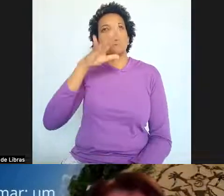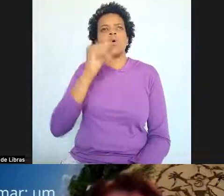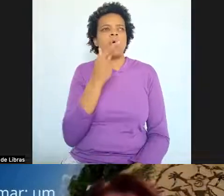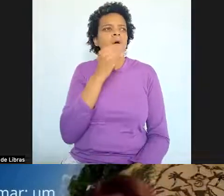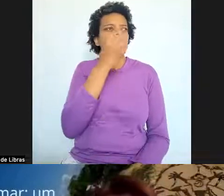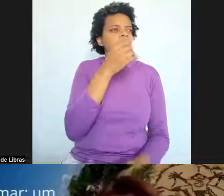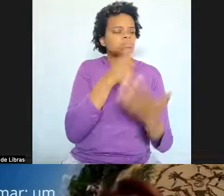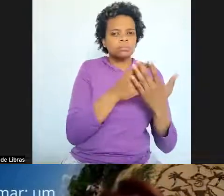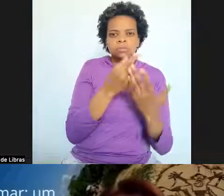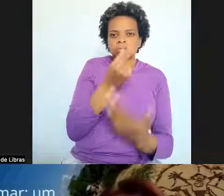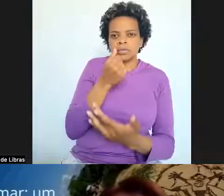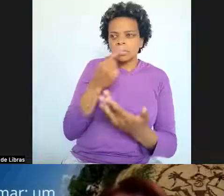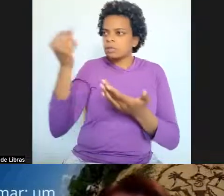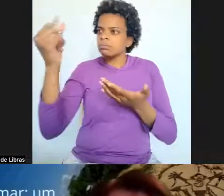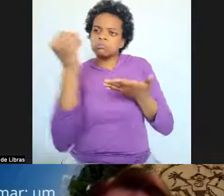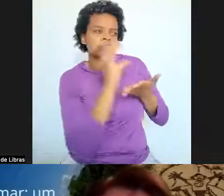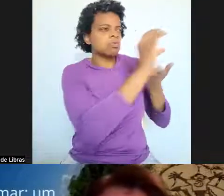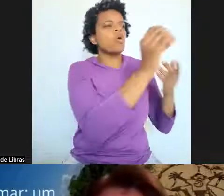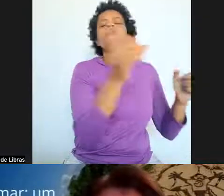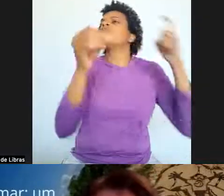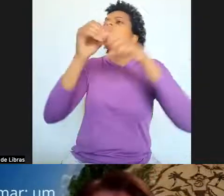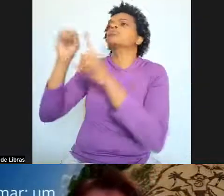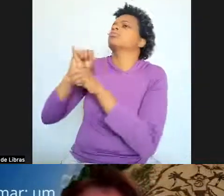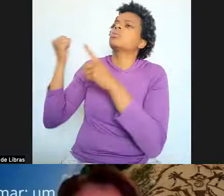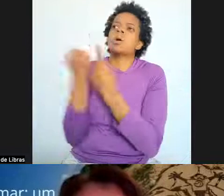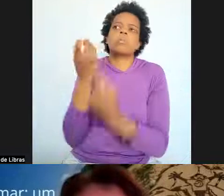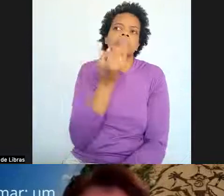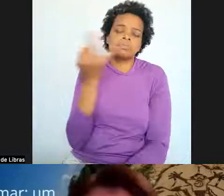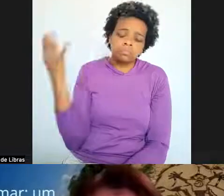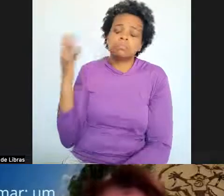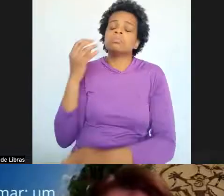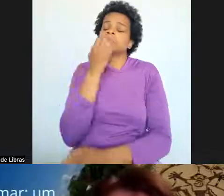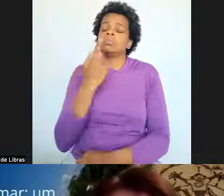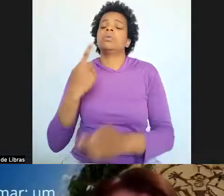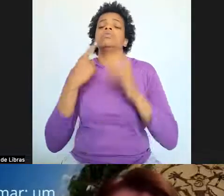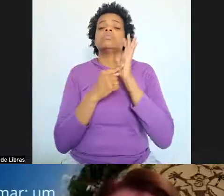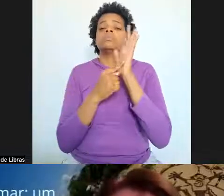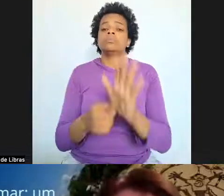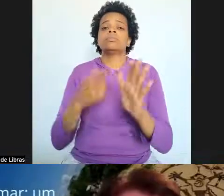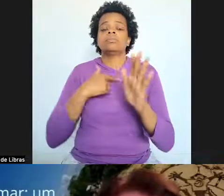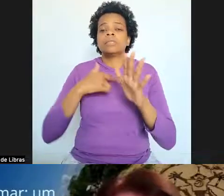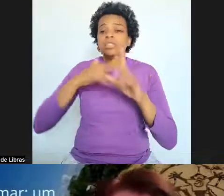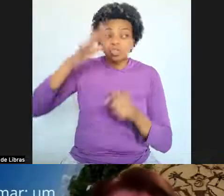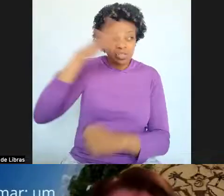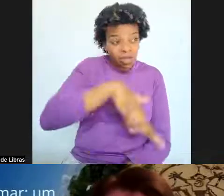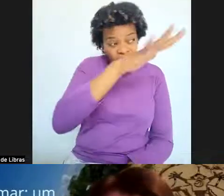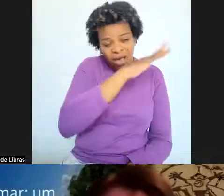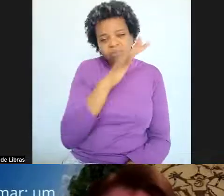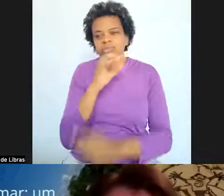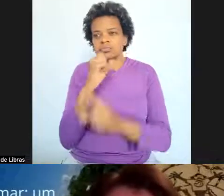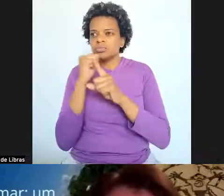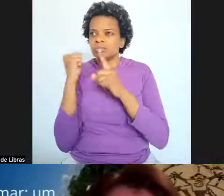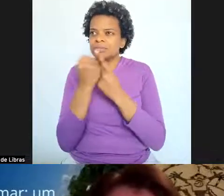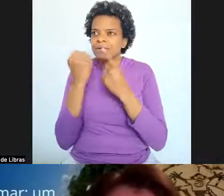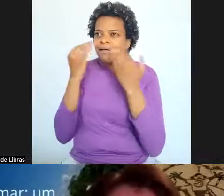As Gregorio mentioned before, there is a study showing how much money is reverted to society for each dollar invested.